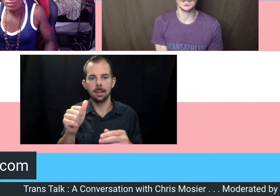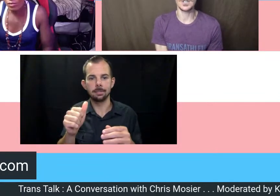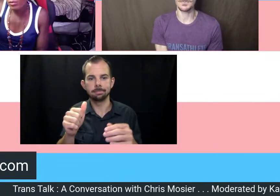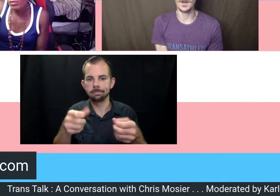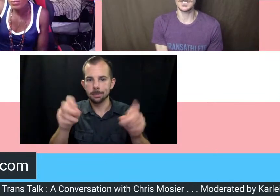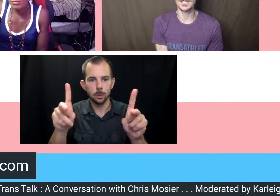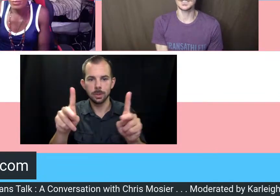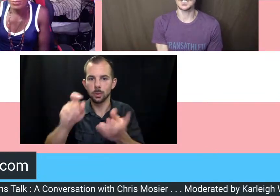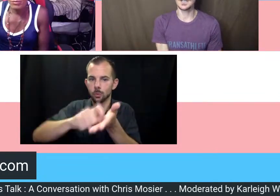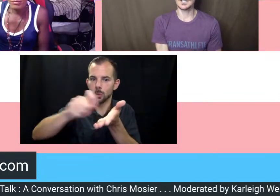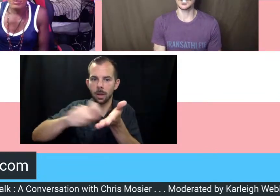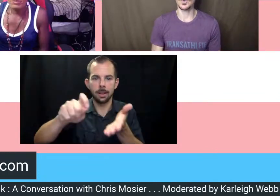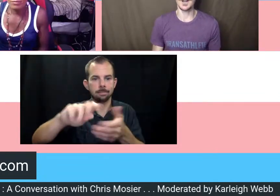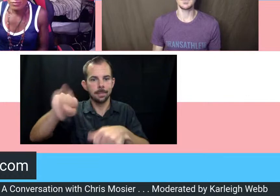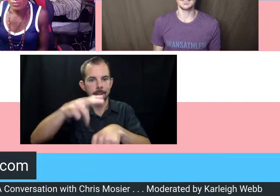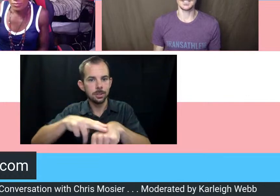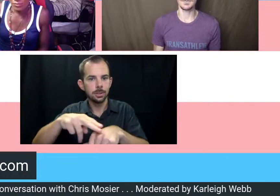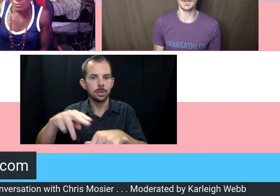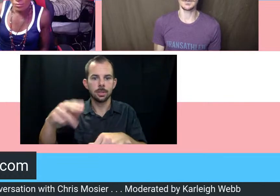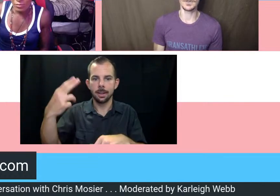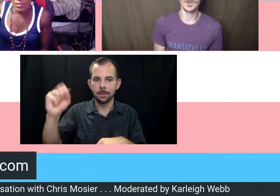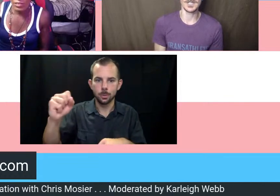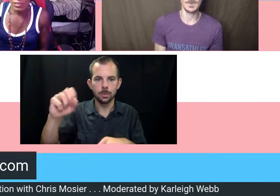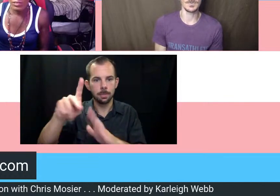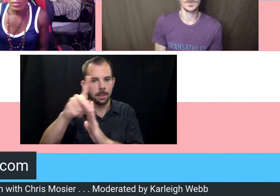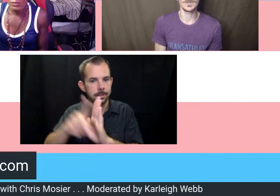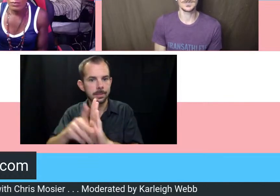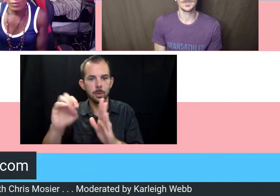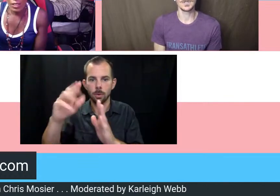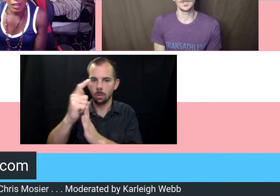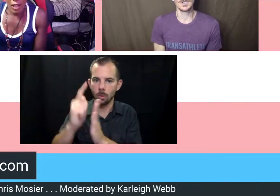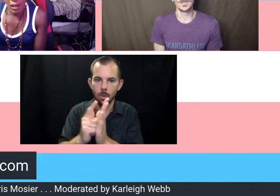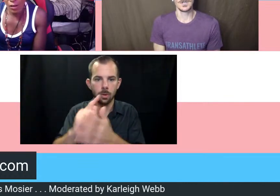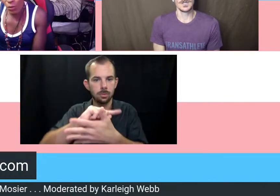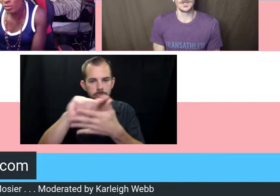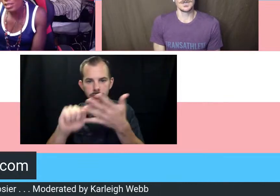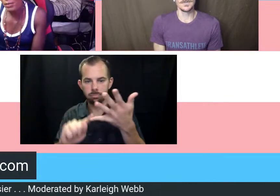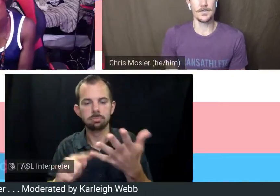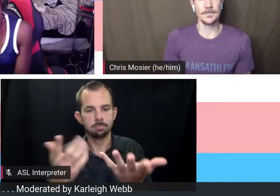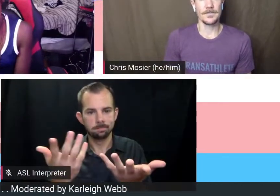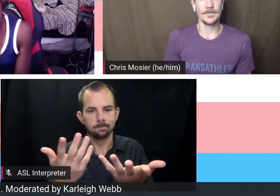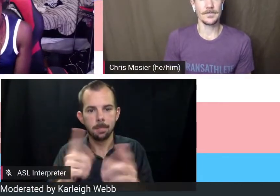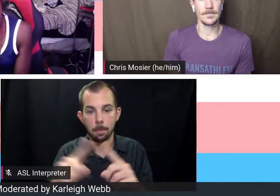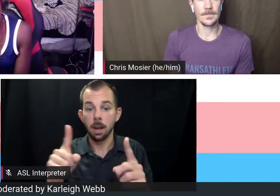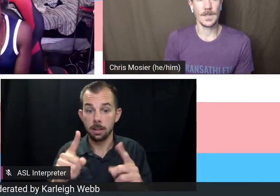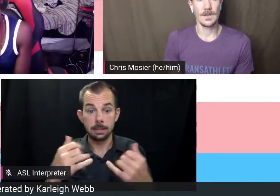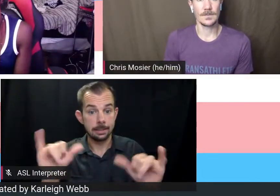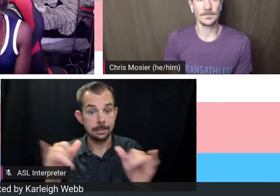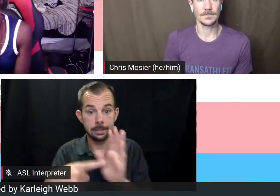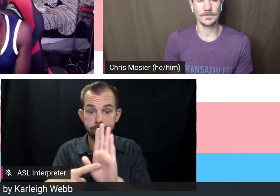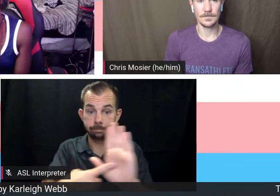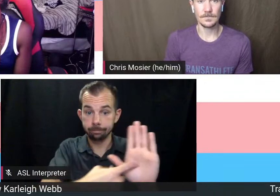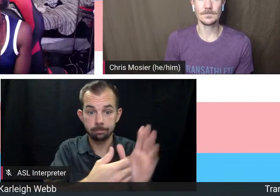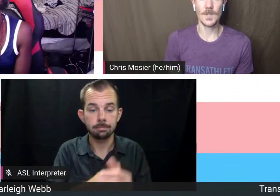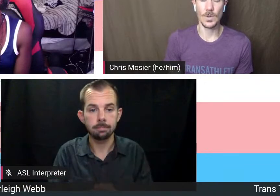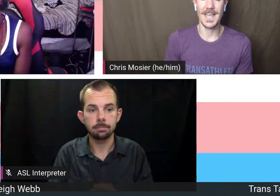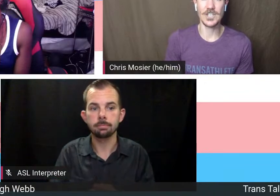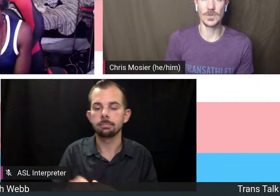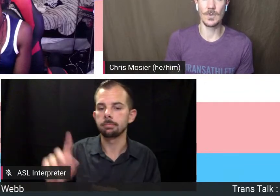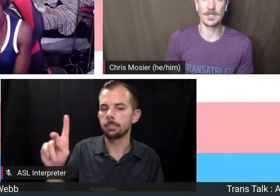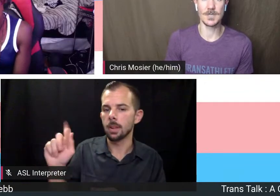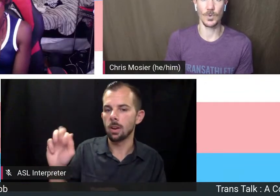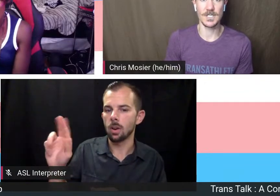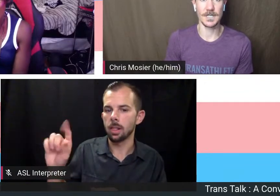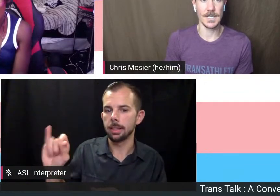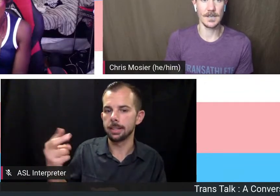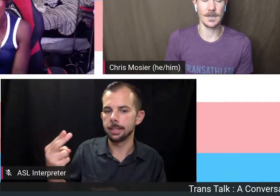state association policies, to try to make things better for trans people. What are some of the policies you've helped to write?